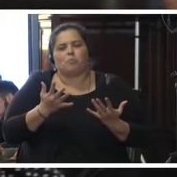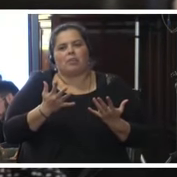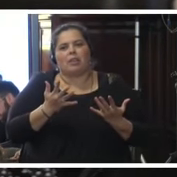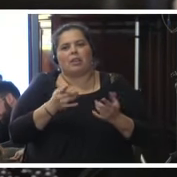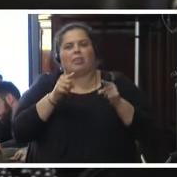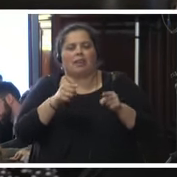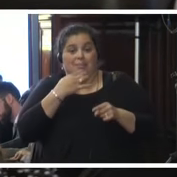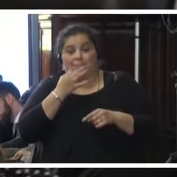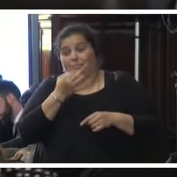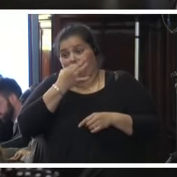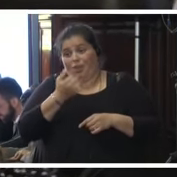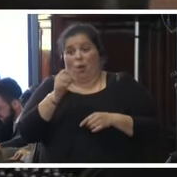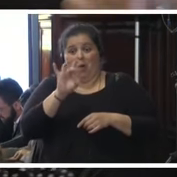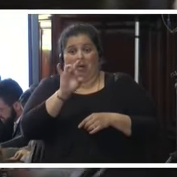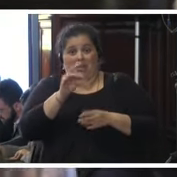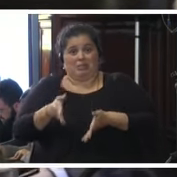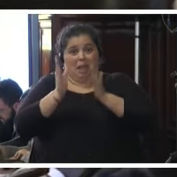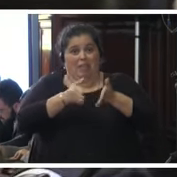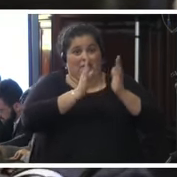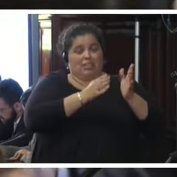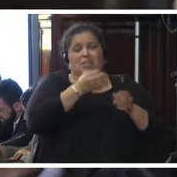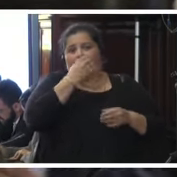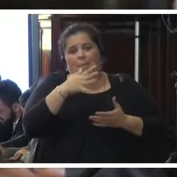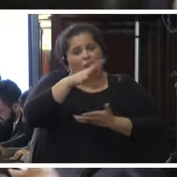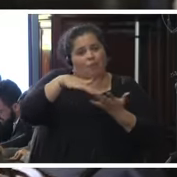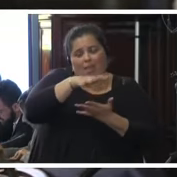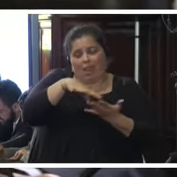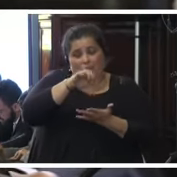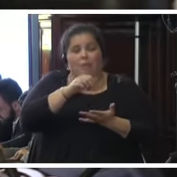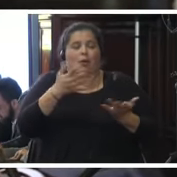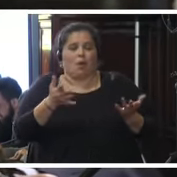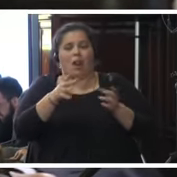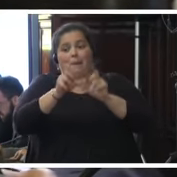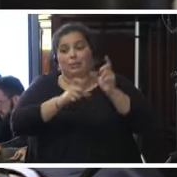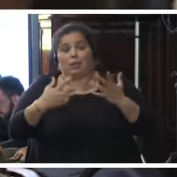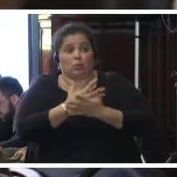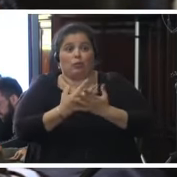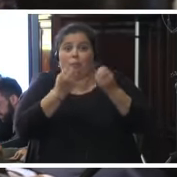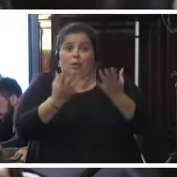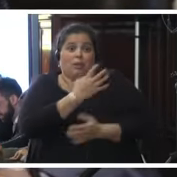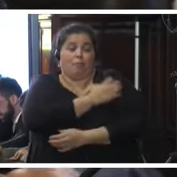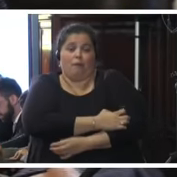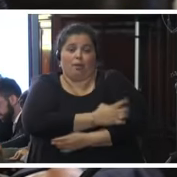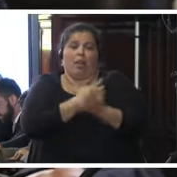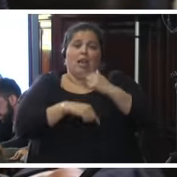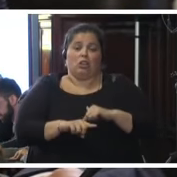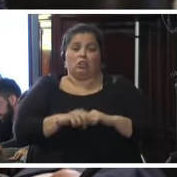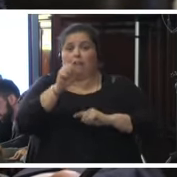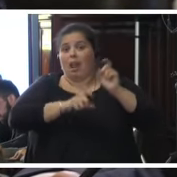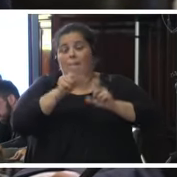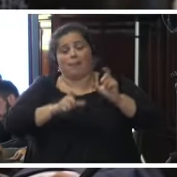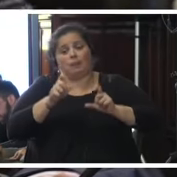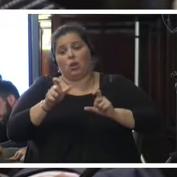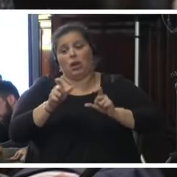People are suffering because they're poor. People ask clearly. I mean, it's one of the truisms